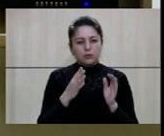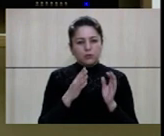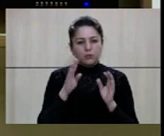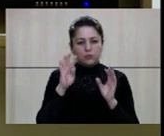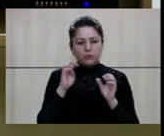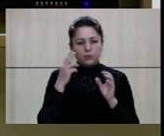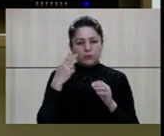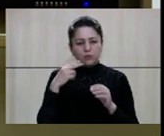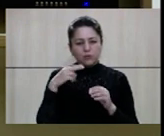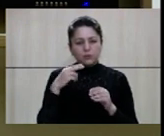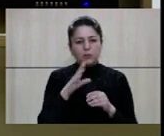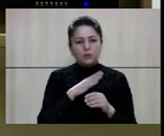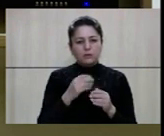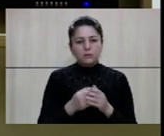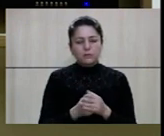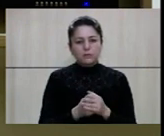920 ekan.